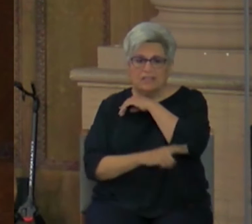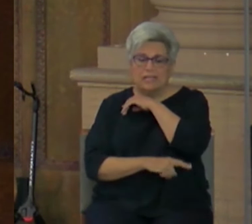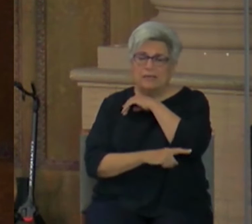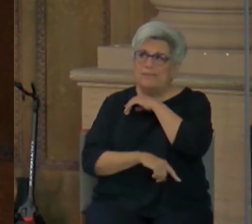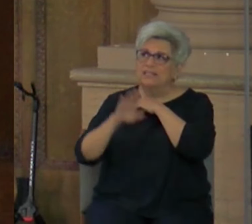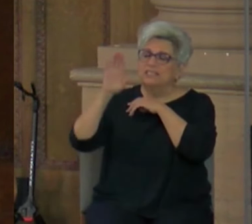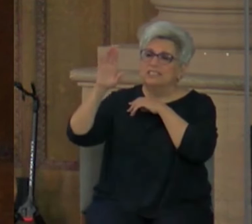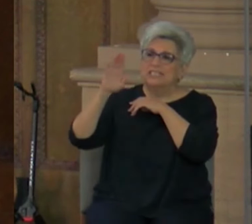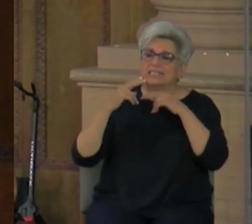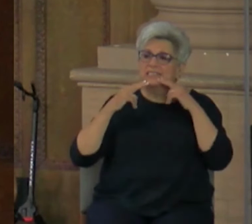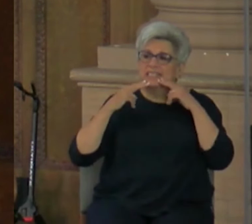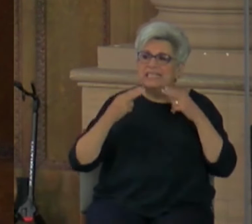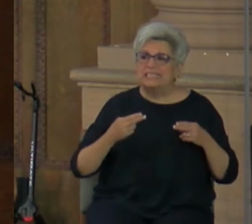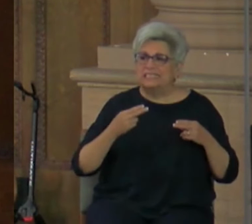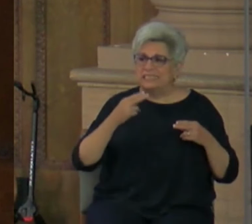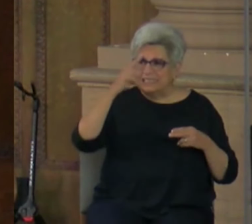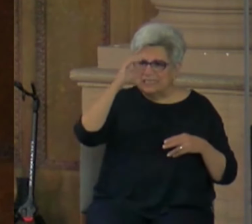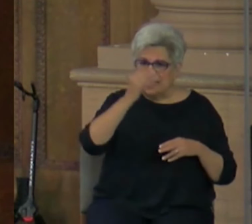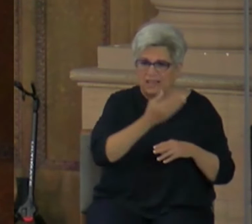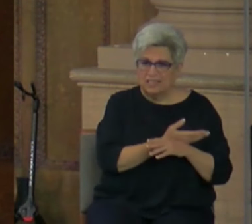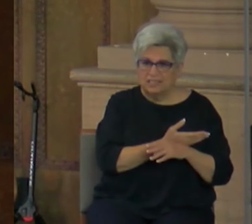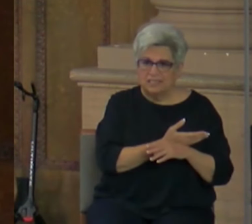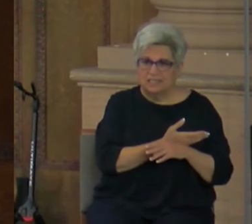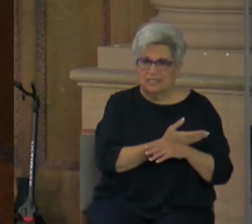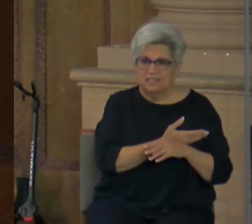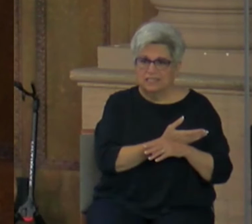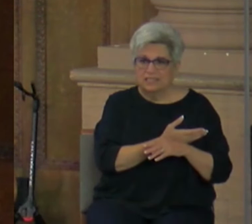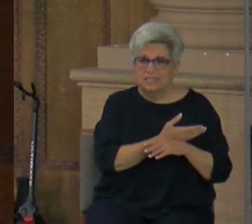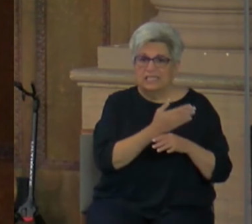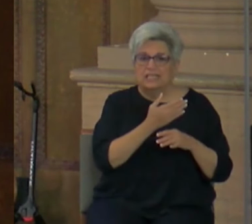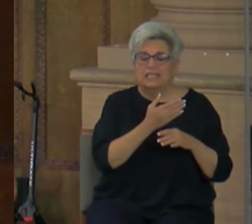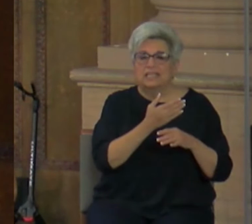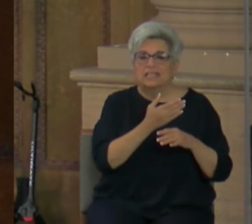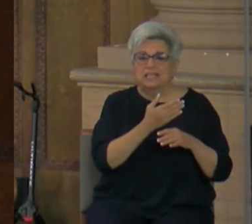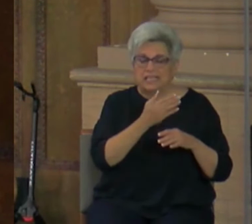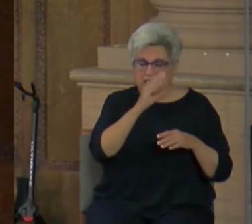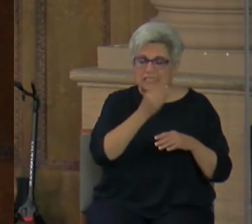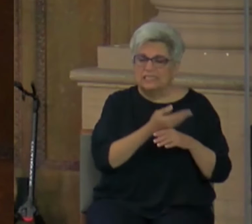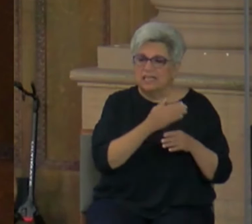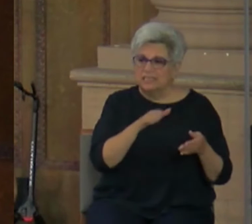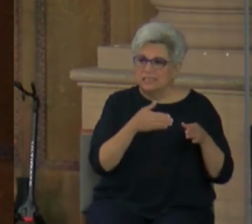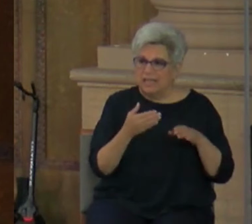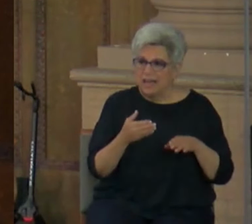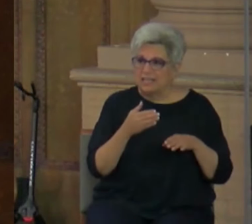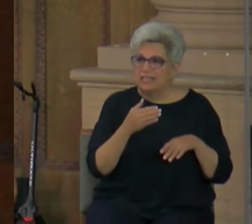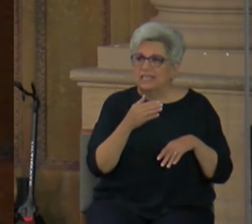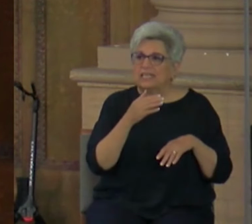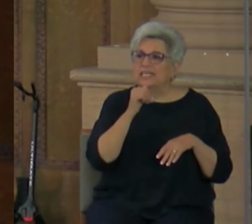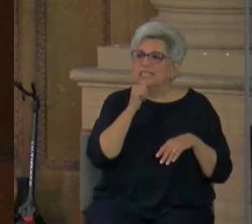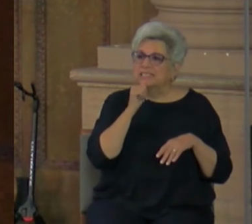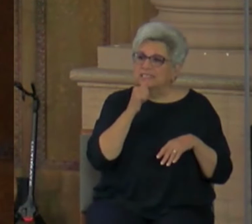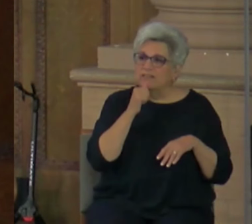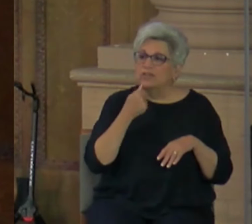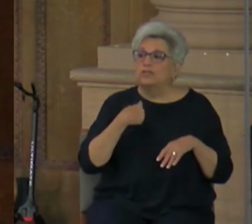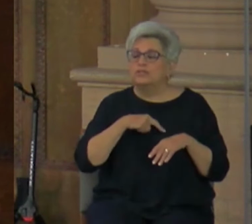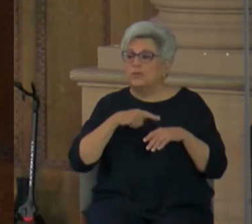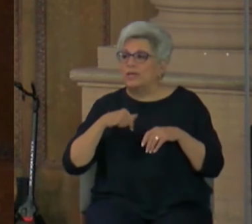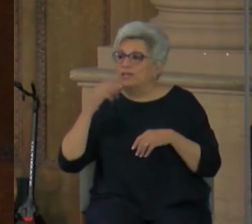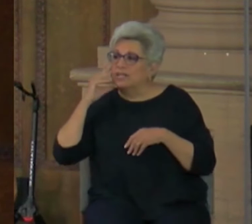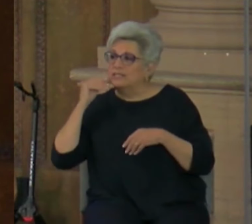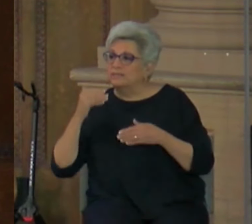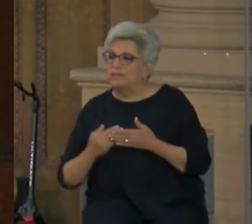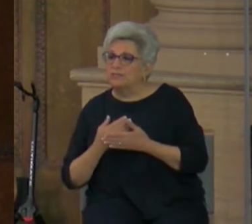His lightning was sent right into the heart of his son. He endured the storm so that we could experience the new life on the other side